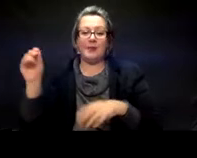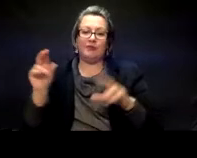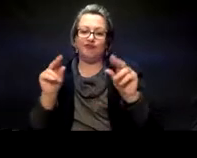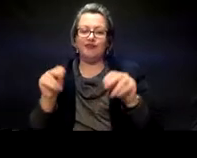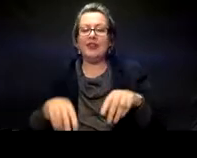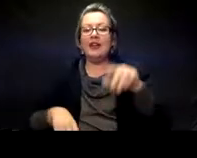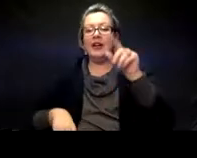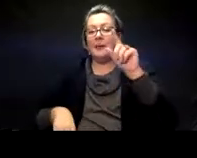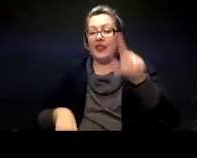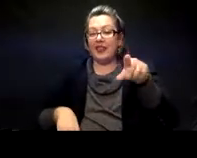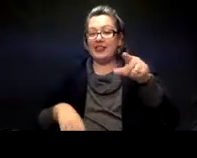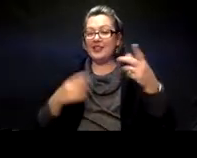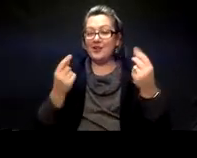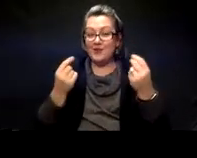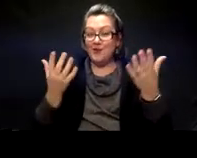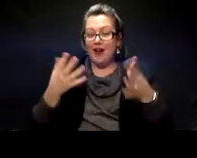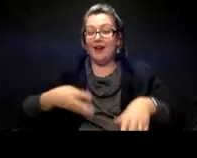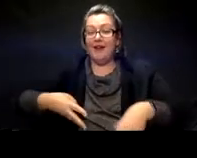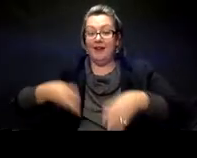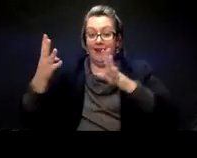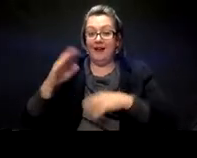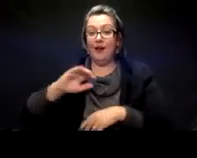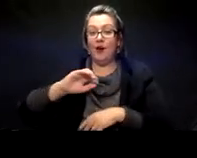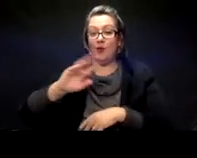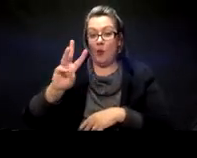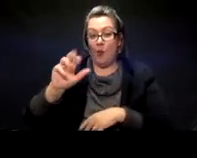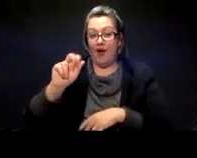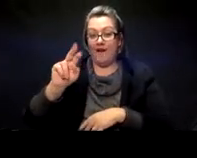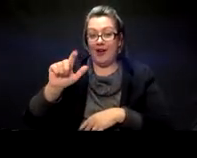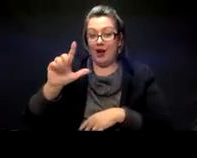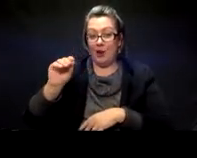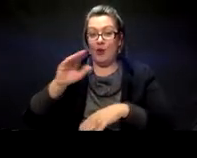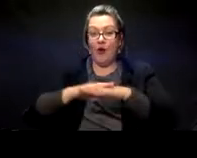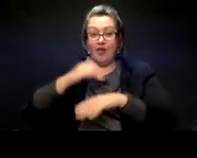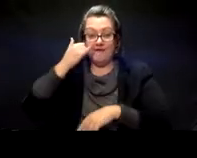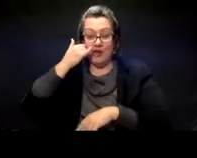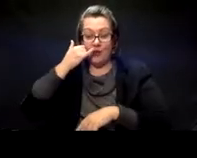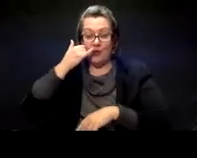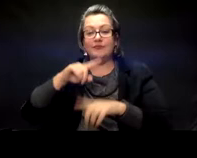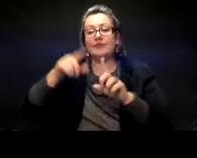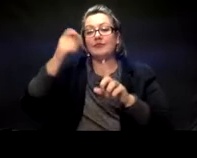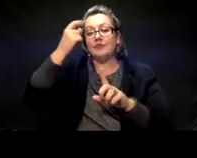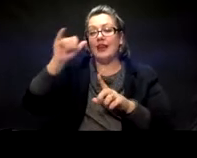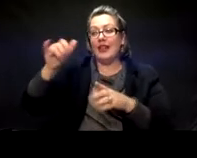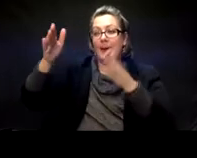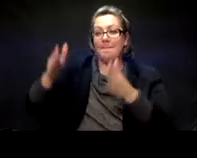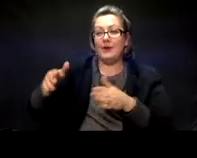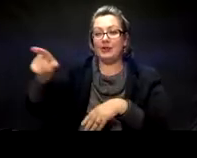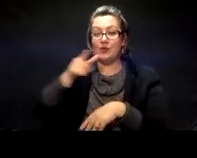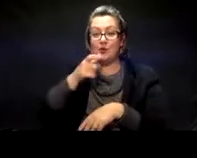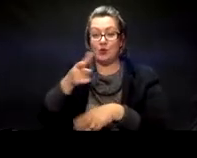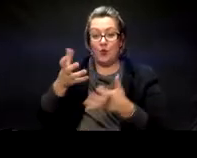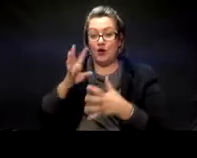already has this on their video phones, and not other video phone companies. But once you upload Wavelo on your